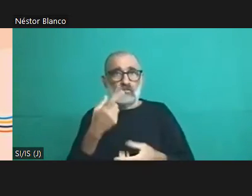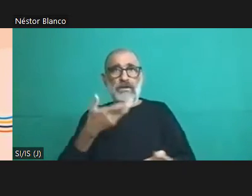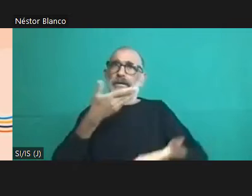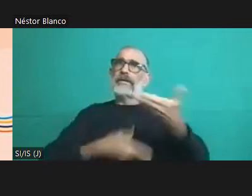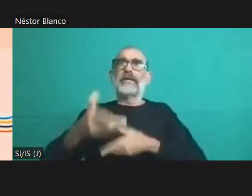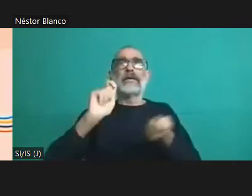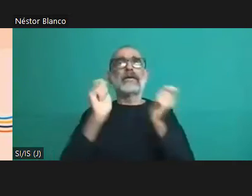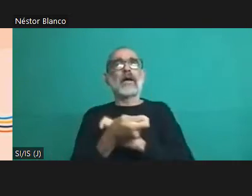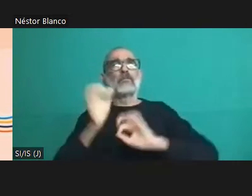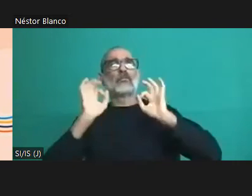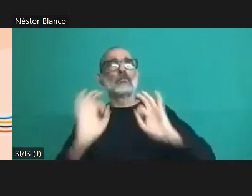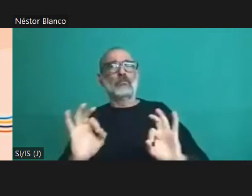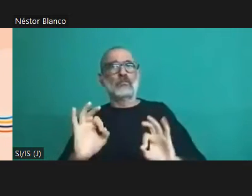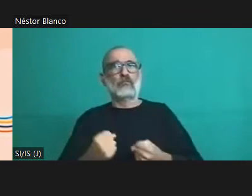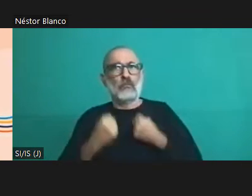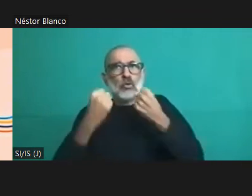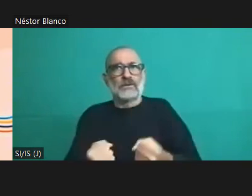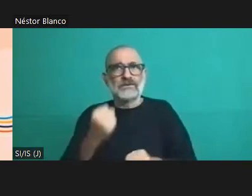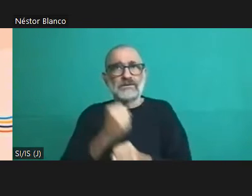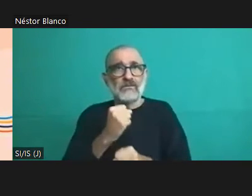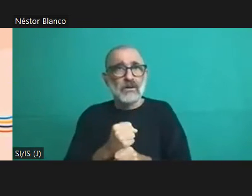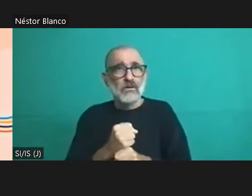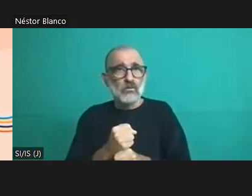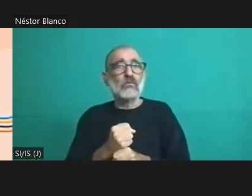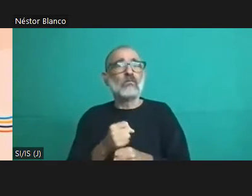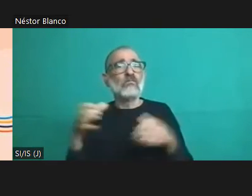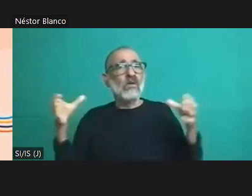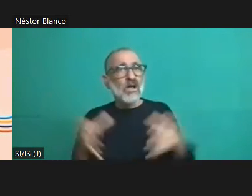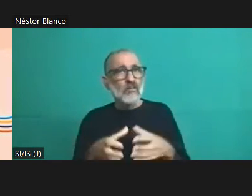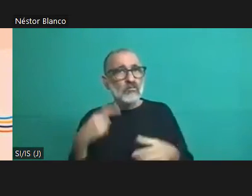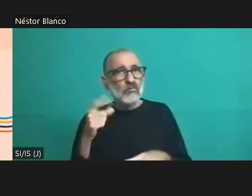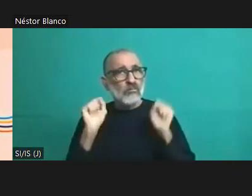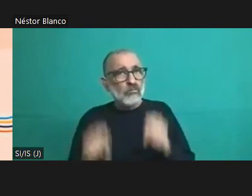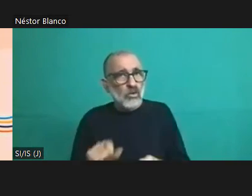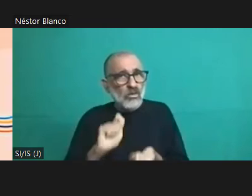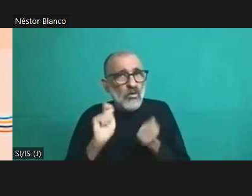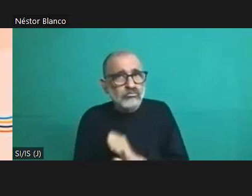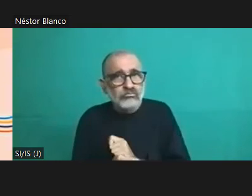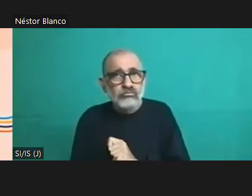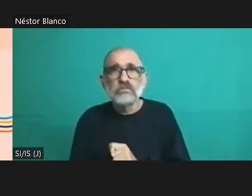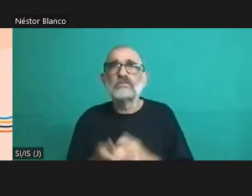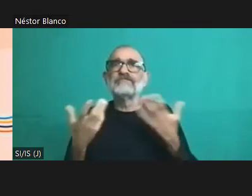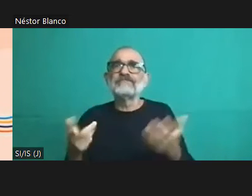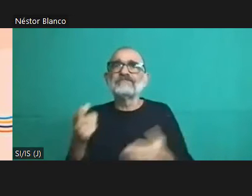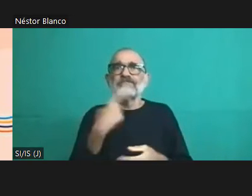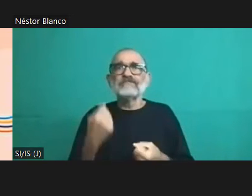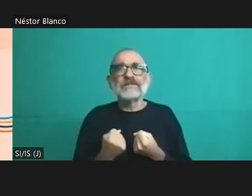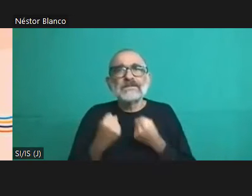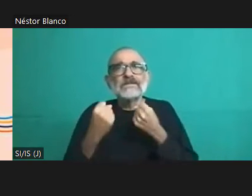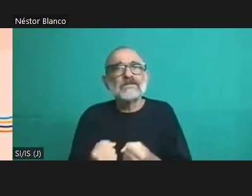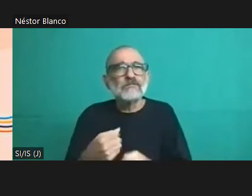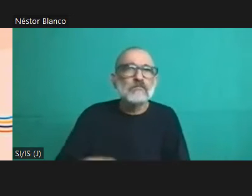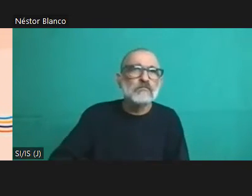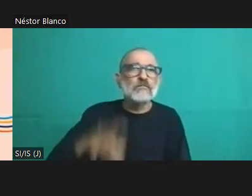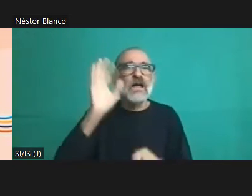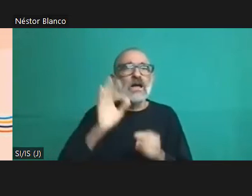persist because that allows us to adopt very important changes, and we're doing that now. We are very proud now